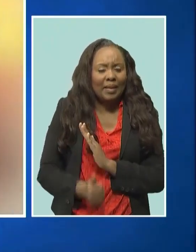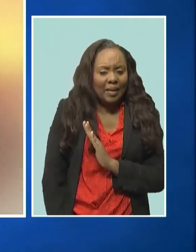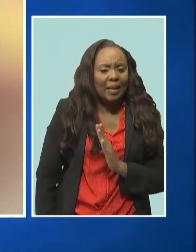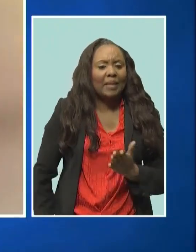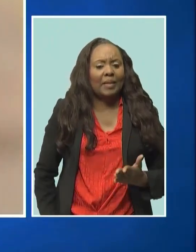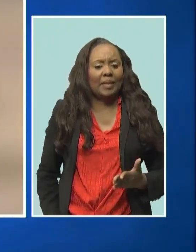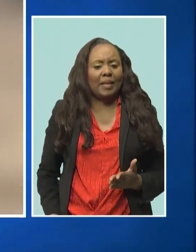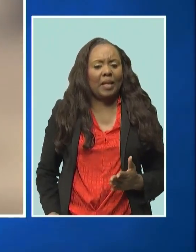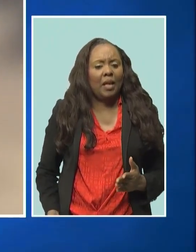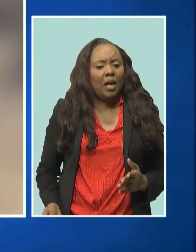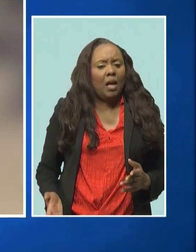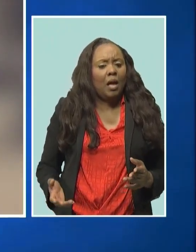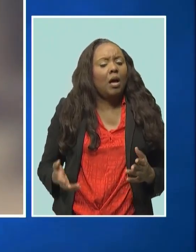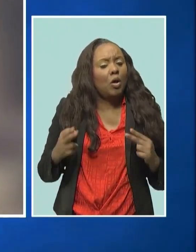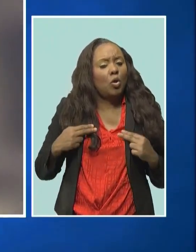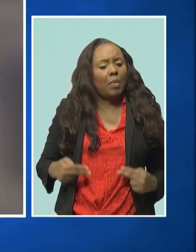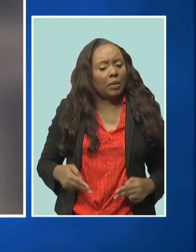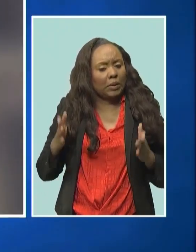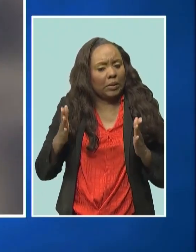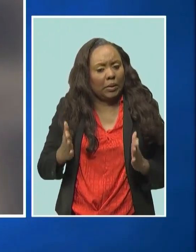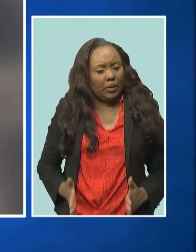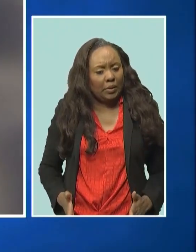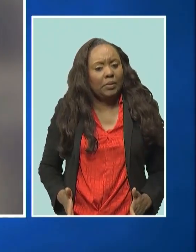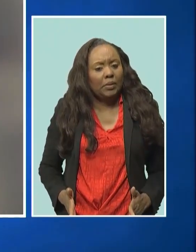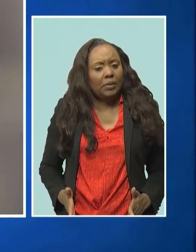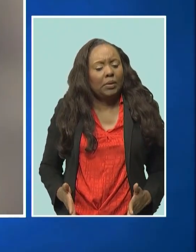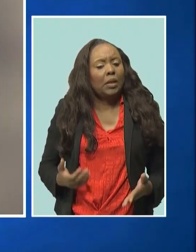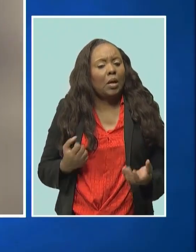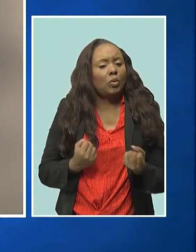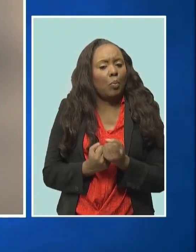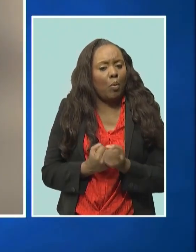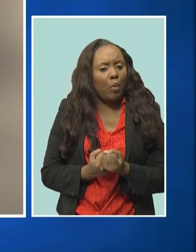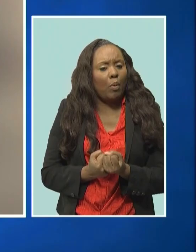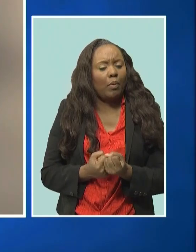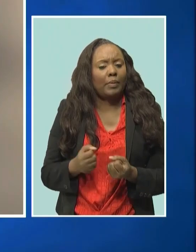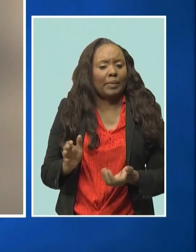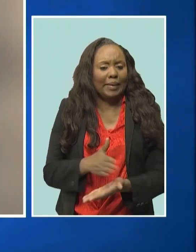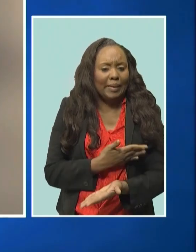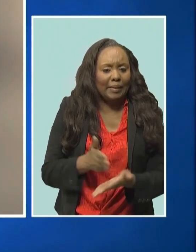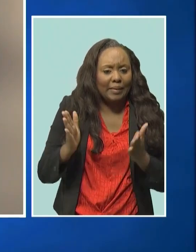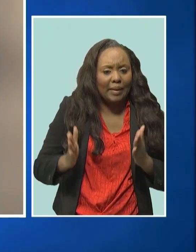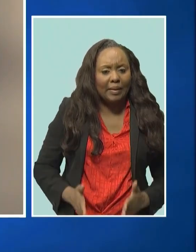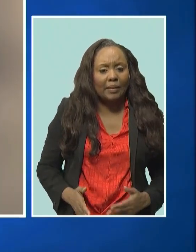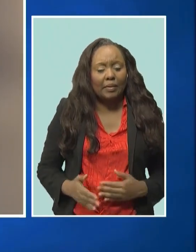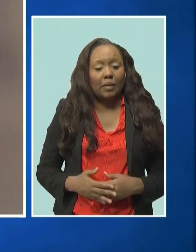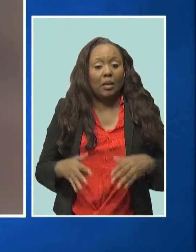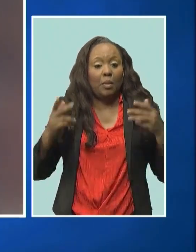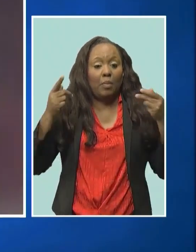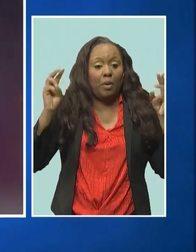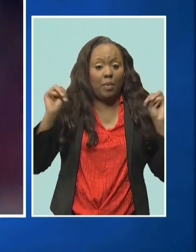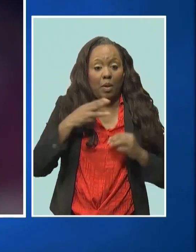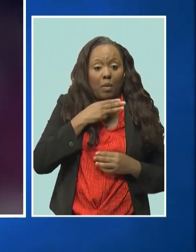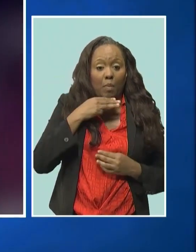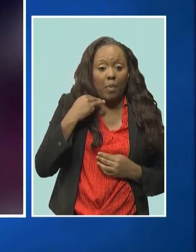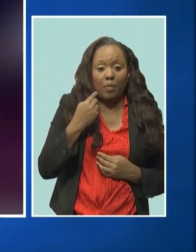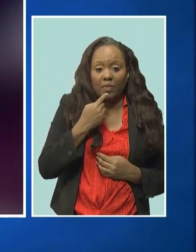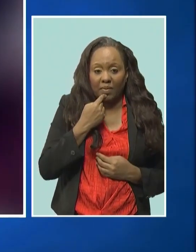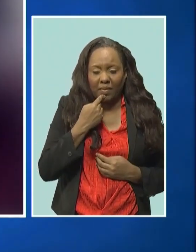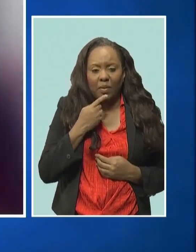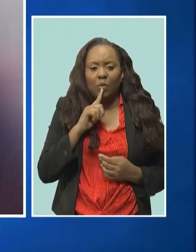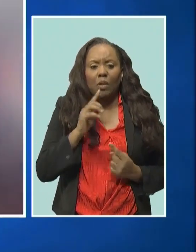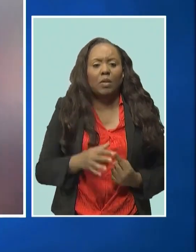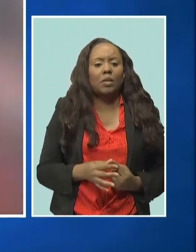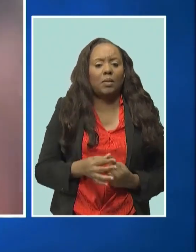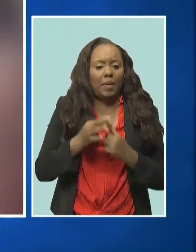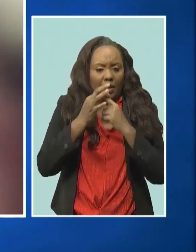being remembered as a multi-talented entertainer and humanitarian. Leading the tributes was Prime Minister Mottley, who